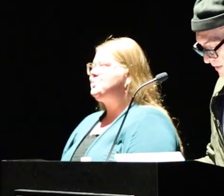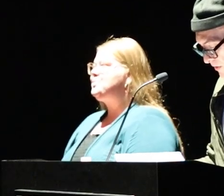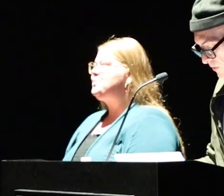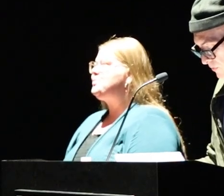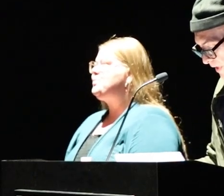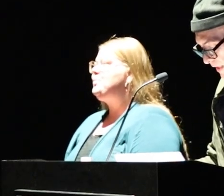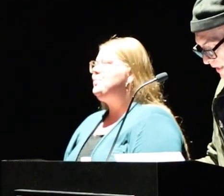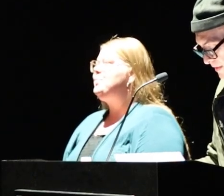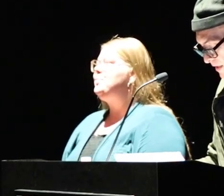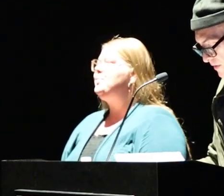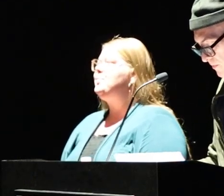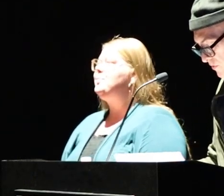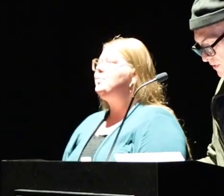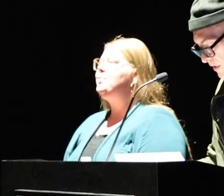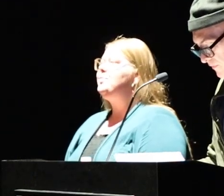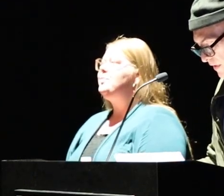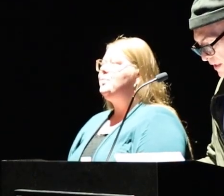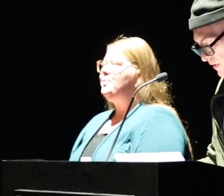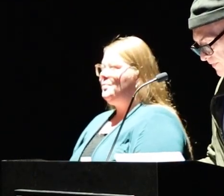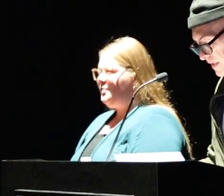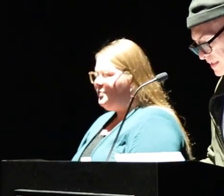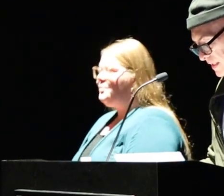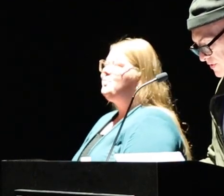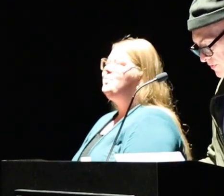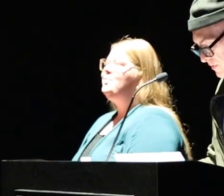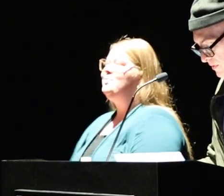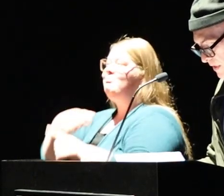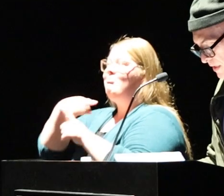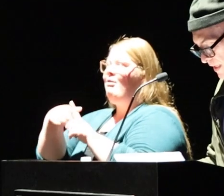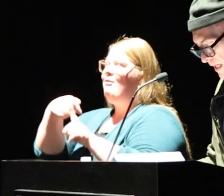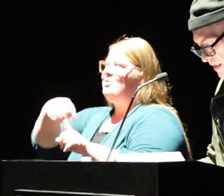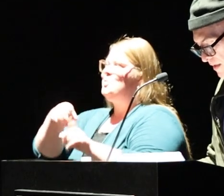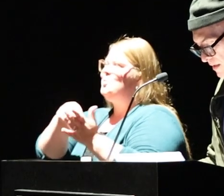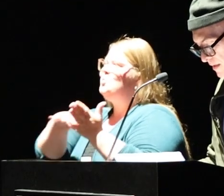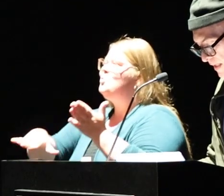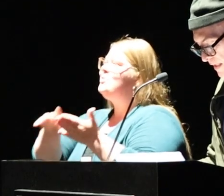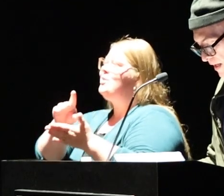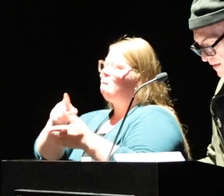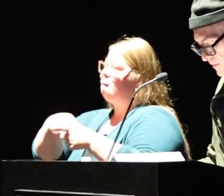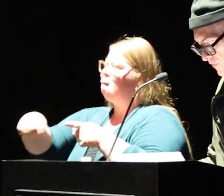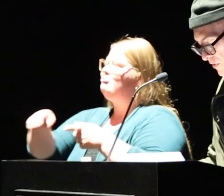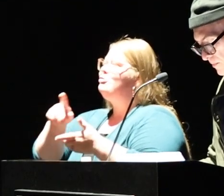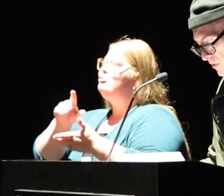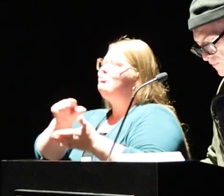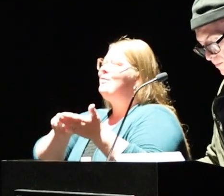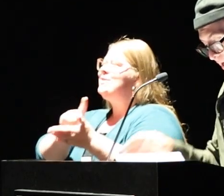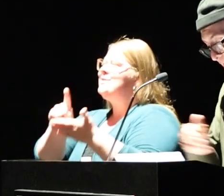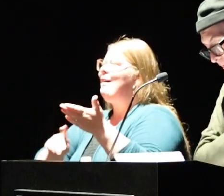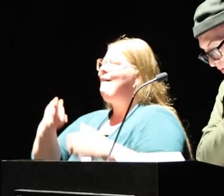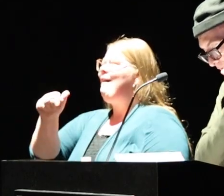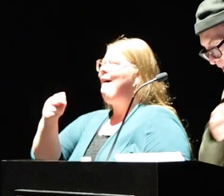I would like to also recognize the contribution of graphic design student Hannah Nedikaden for her